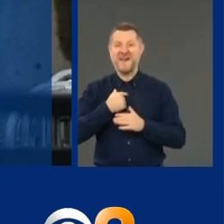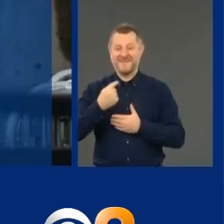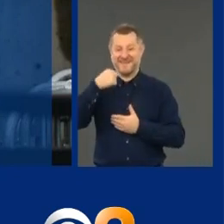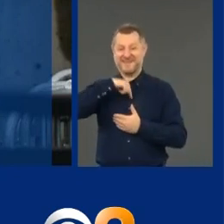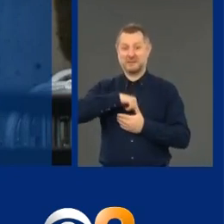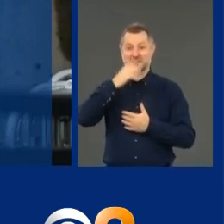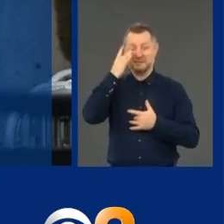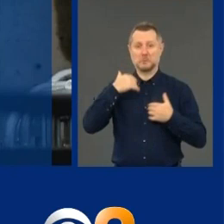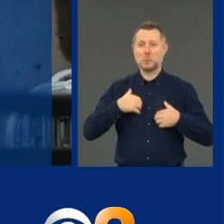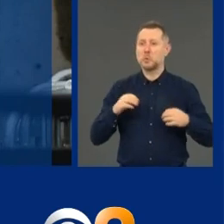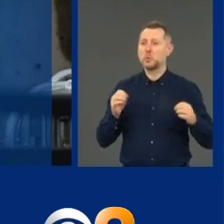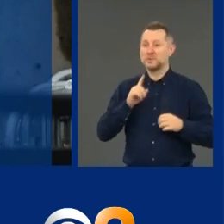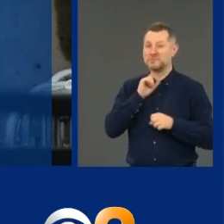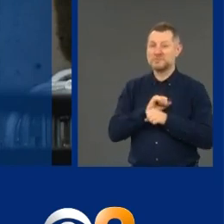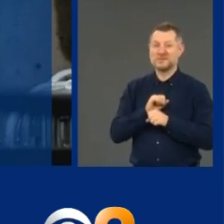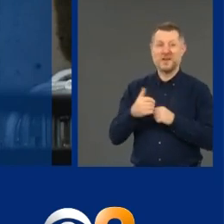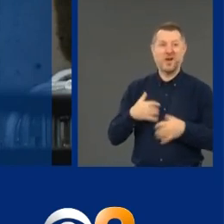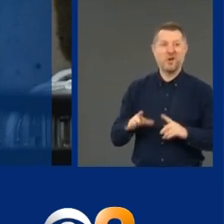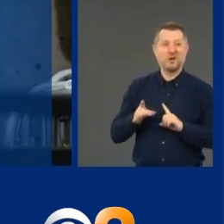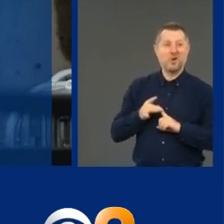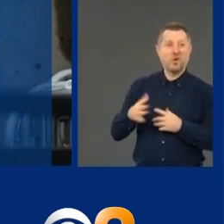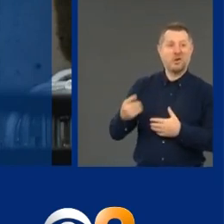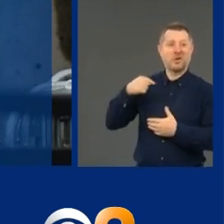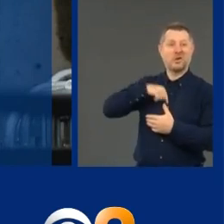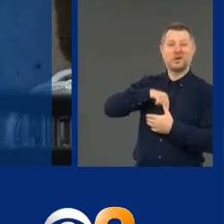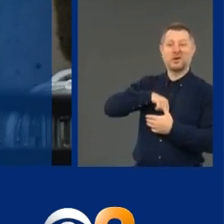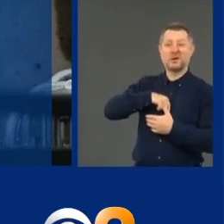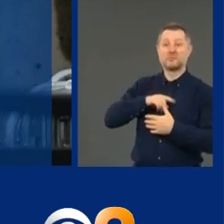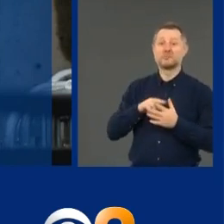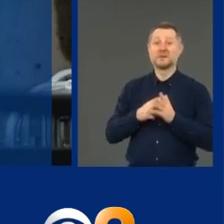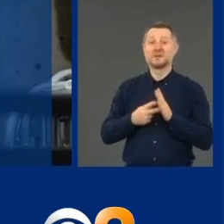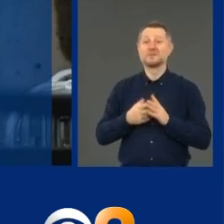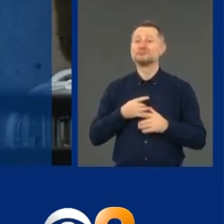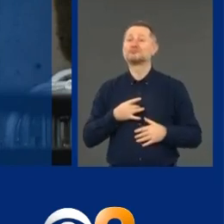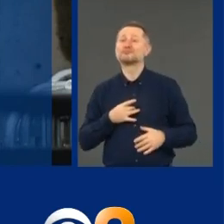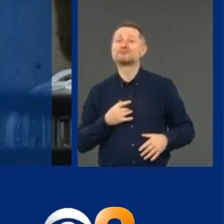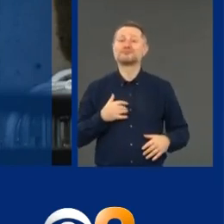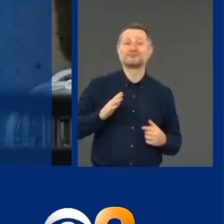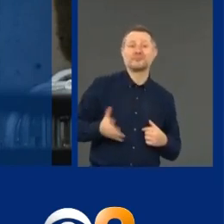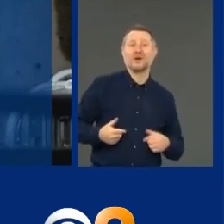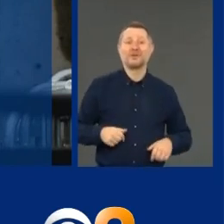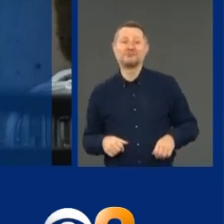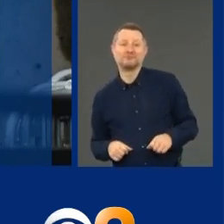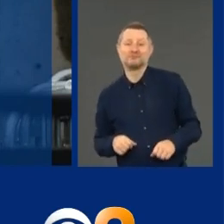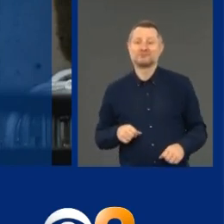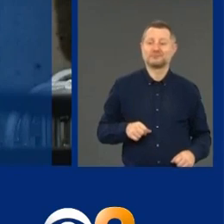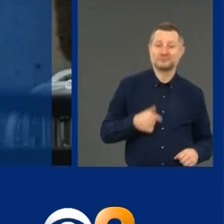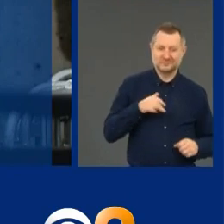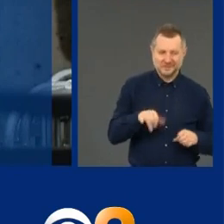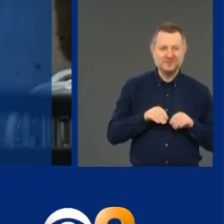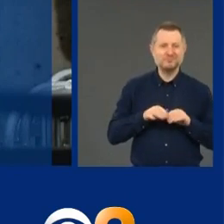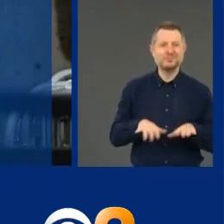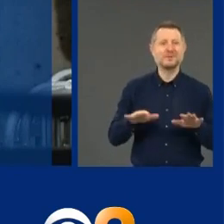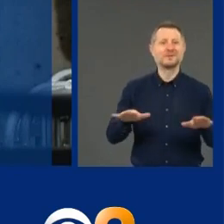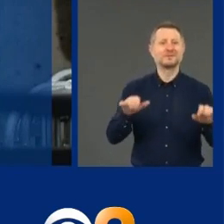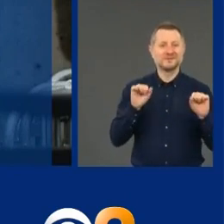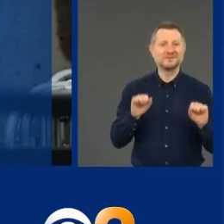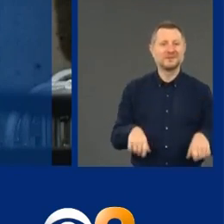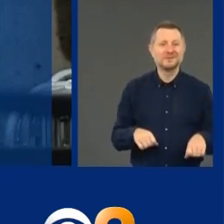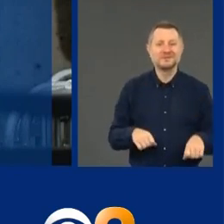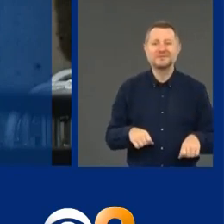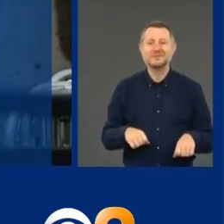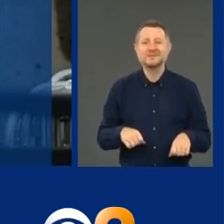have the virus. But you can still spread it if you have it, even if you don't know you have it. So that's